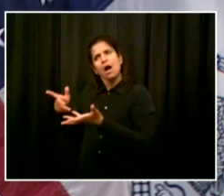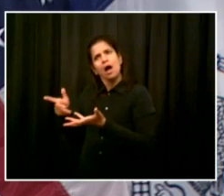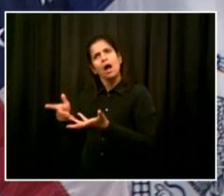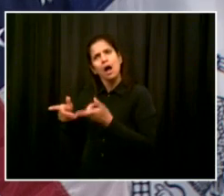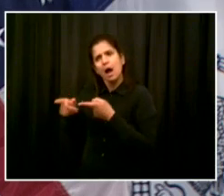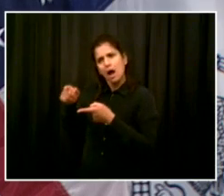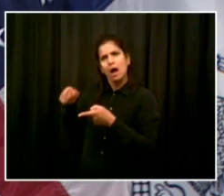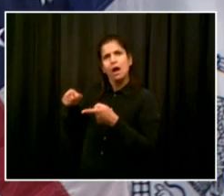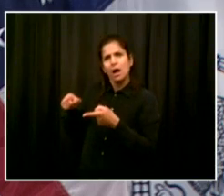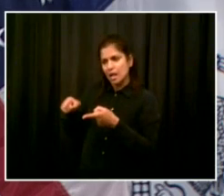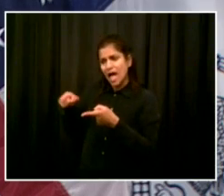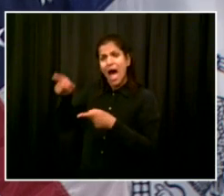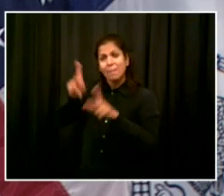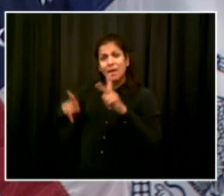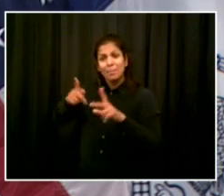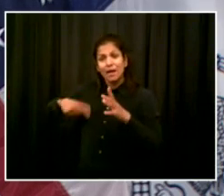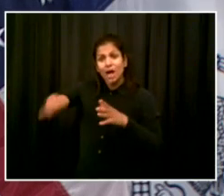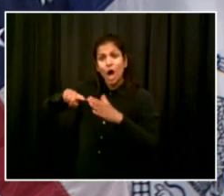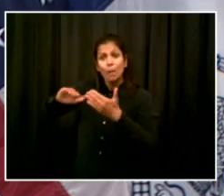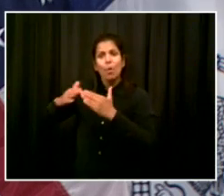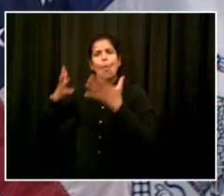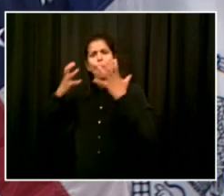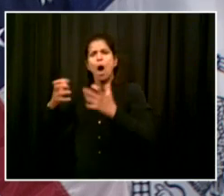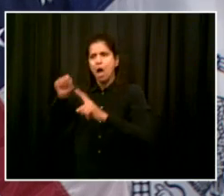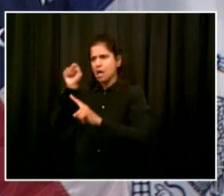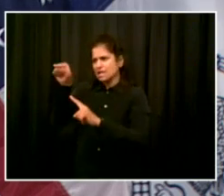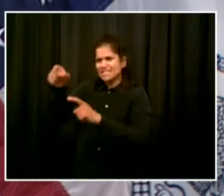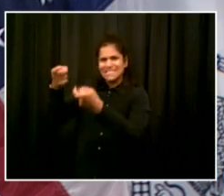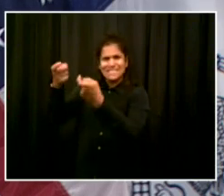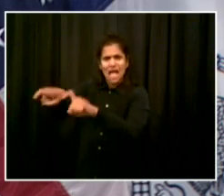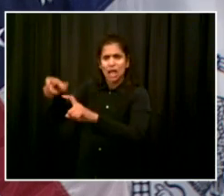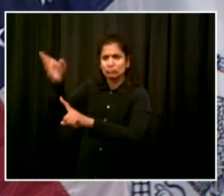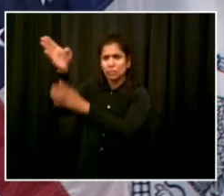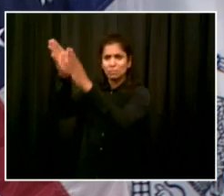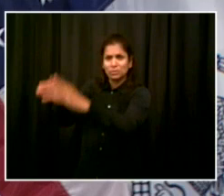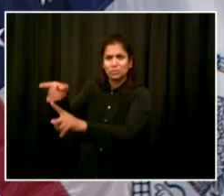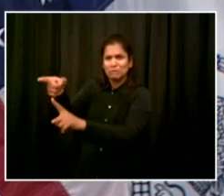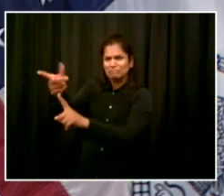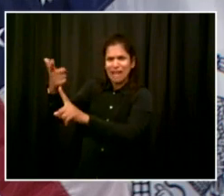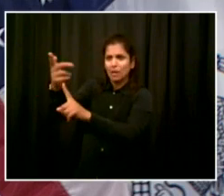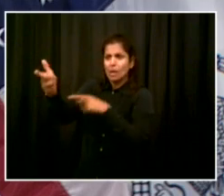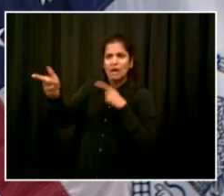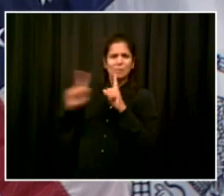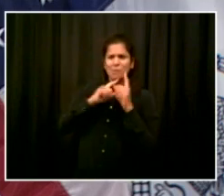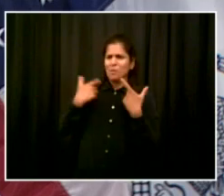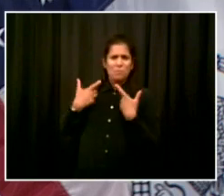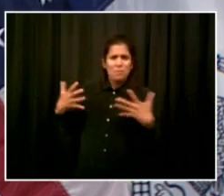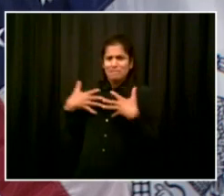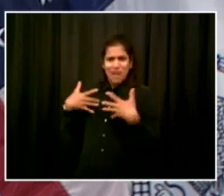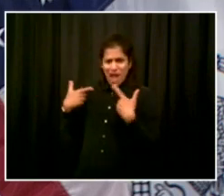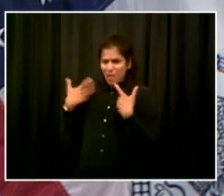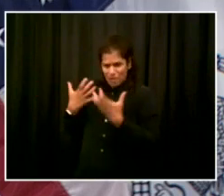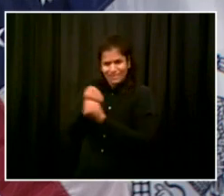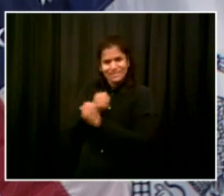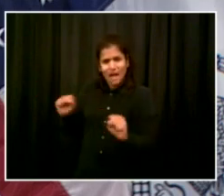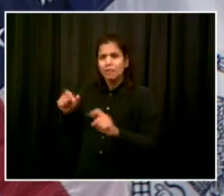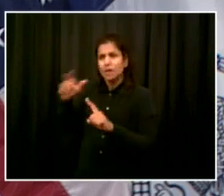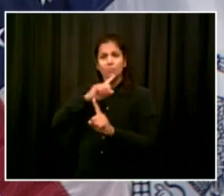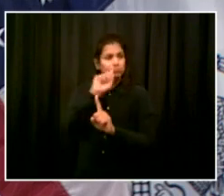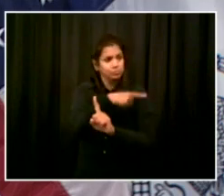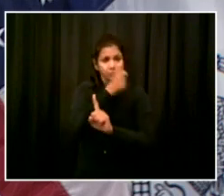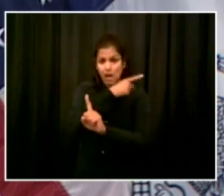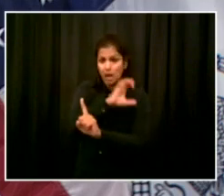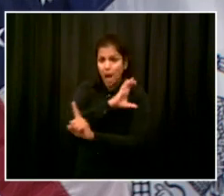violence. And this can be stopped, but all of the prosecutors need to play their role, and the